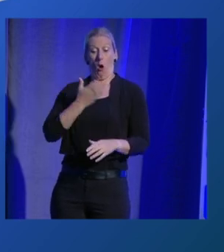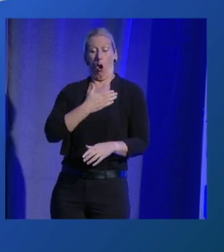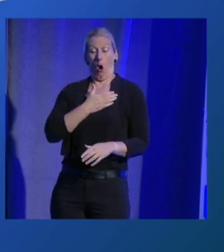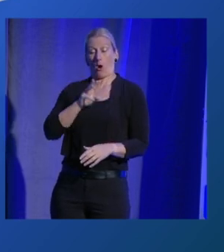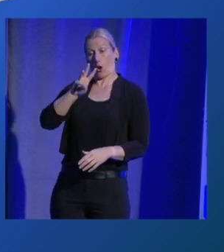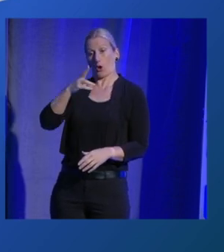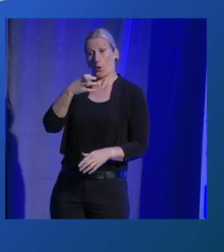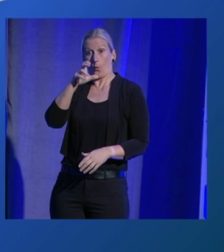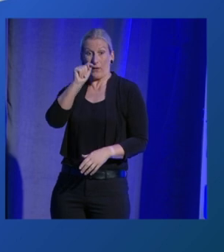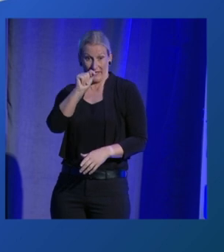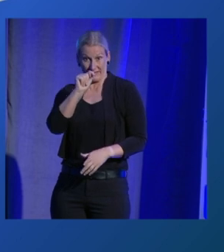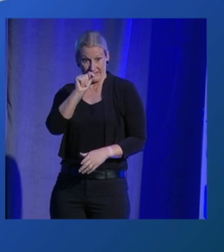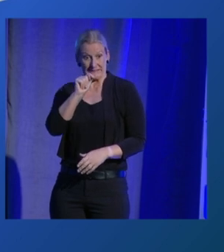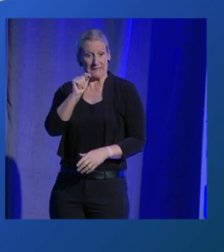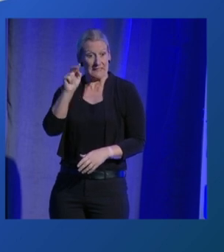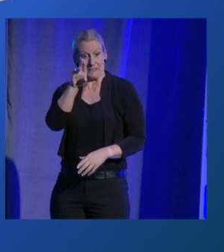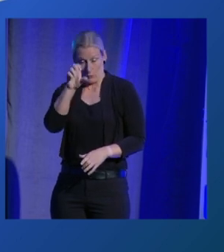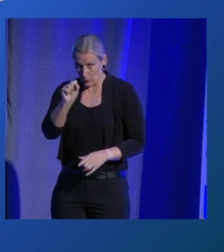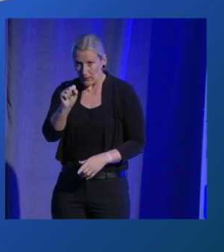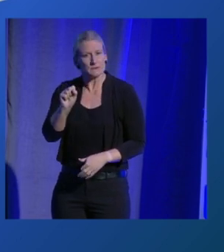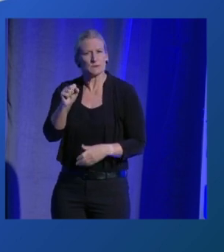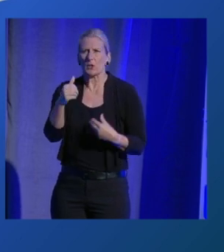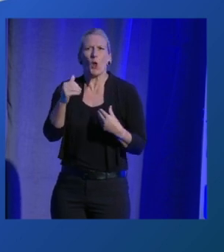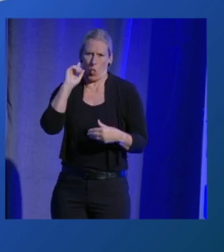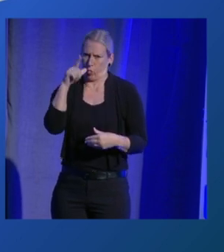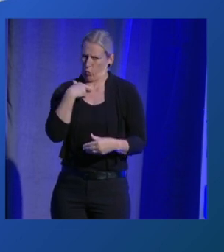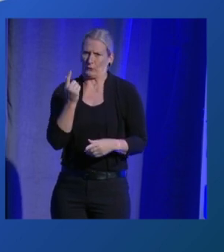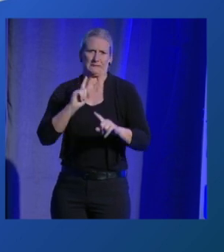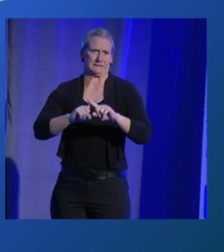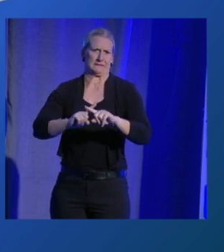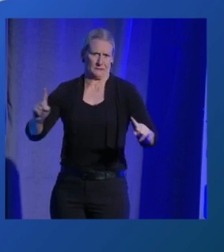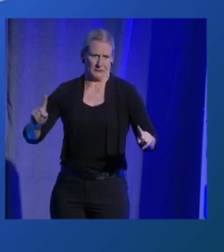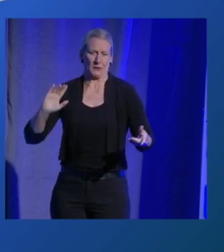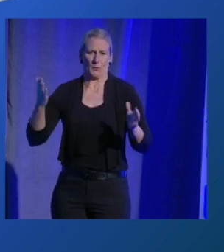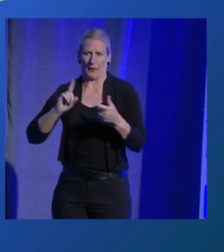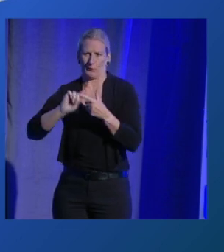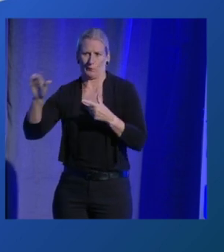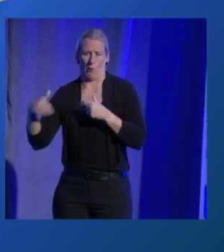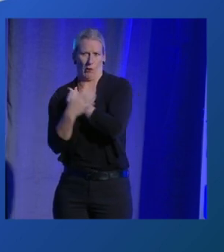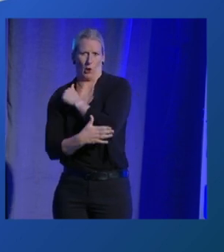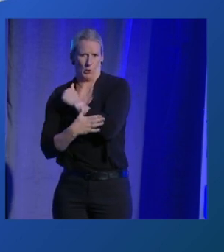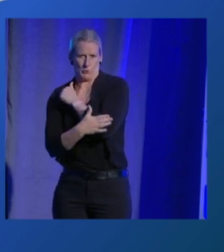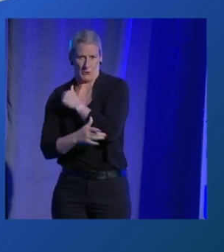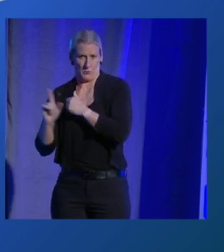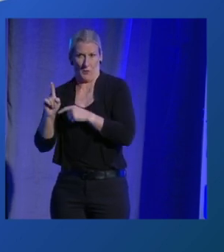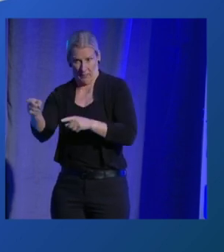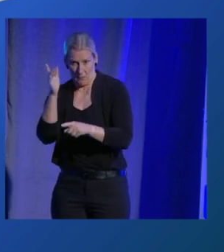or ma um and computer vision needs to be trained